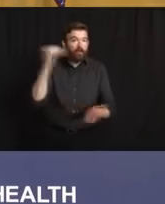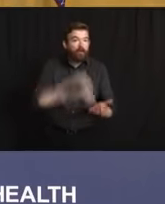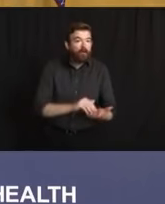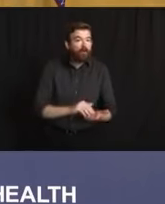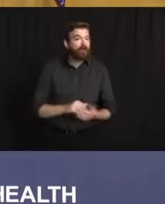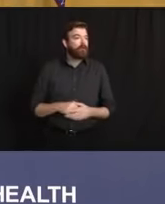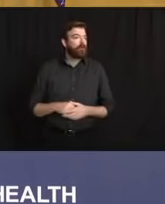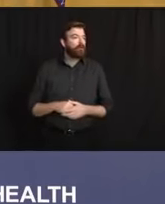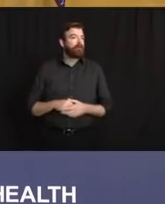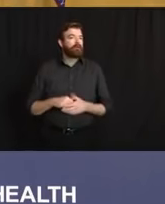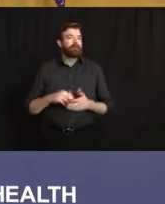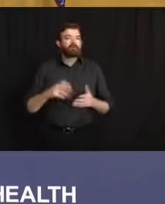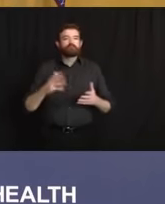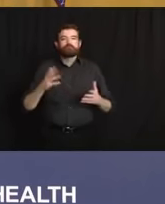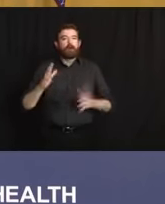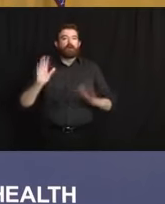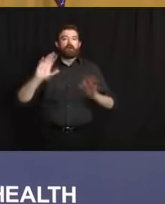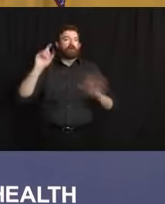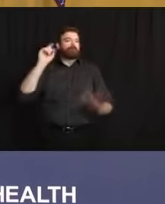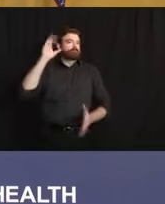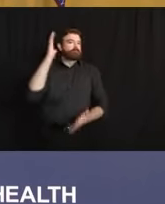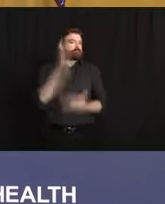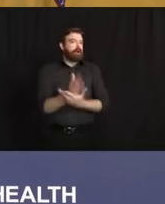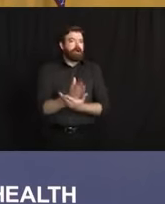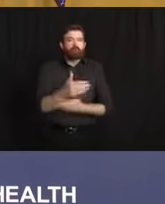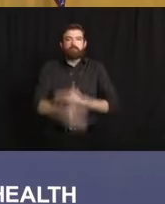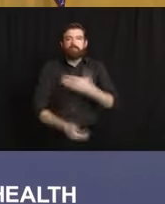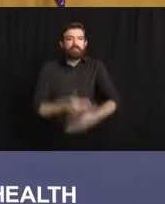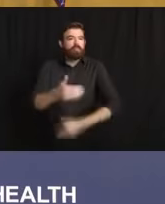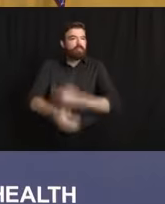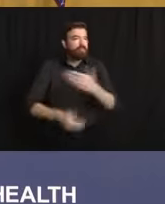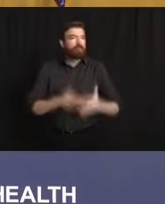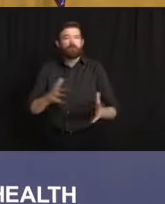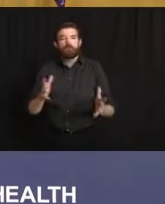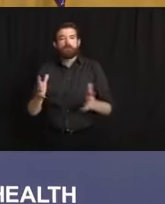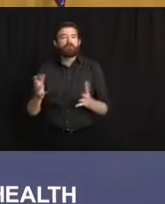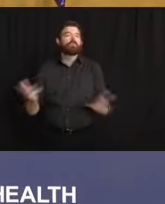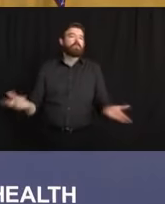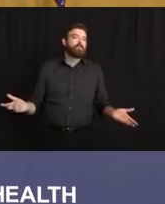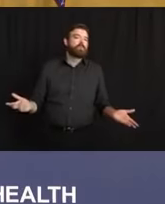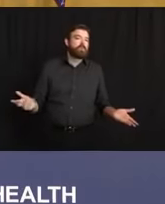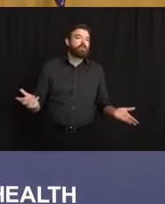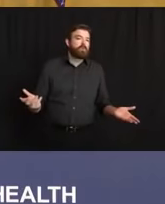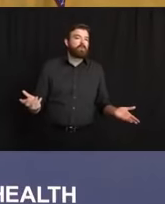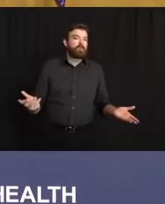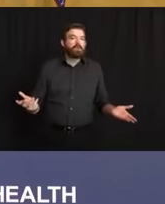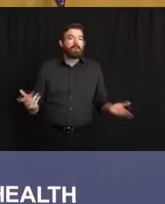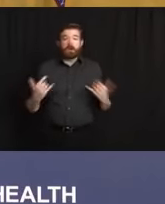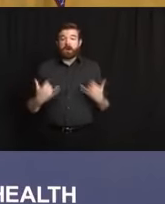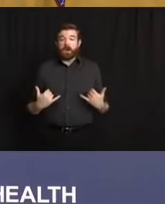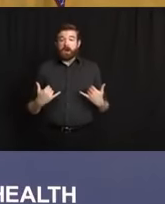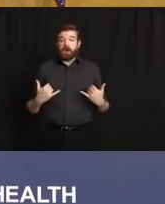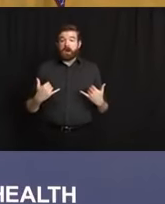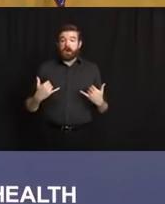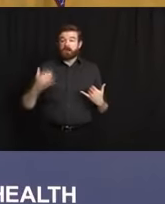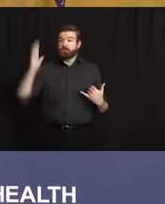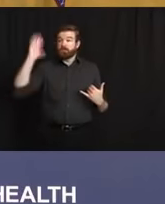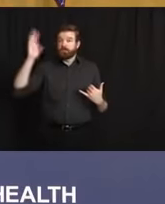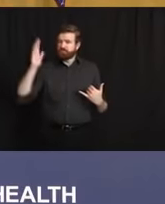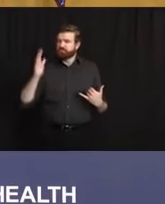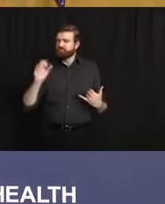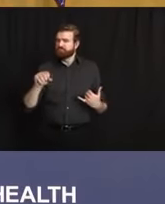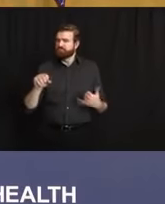need to emphasize, we think those continue to have value. So we'll report back when we'll get something to say on that. Let's